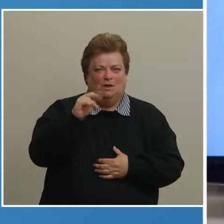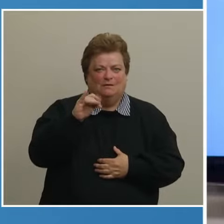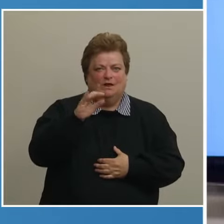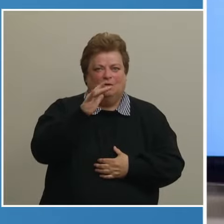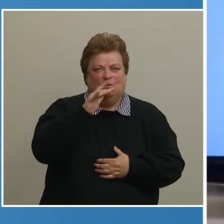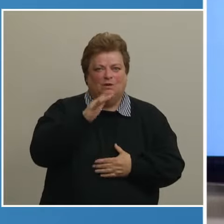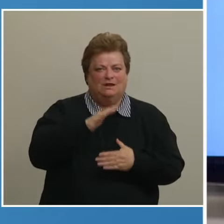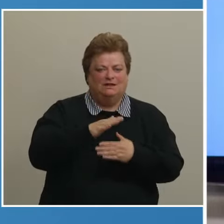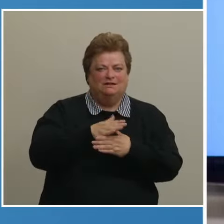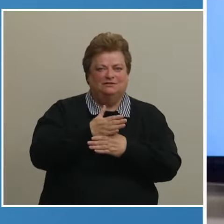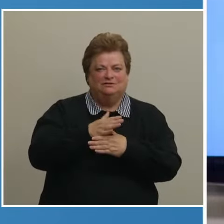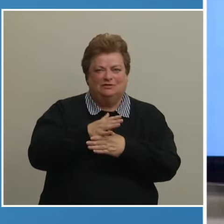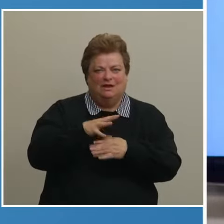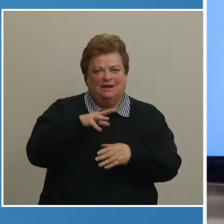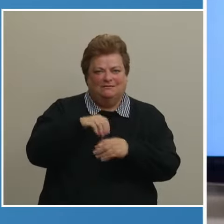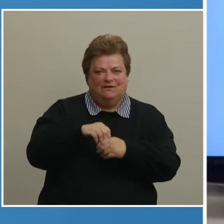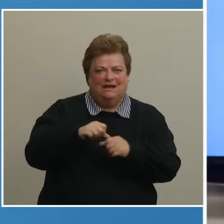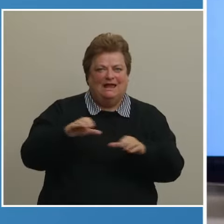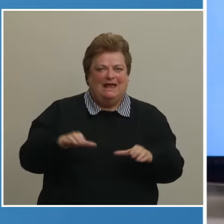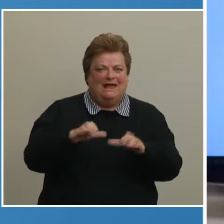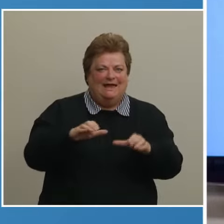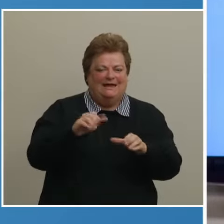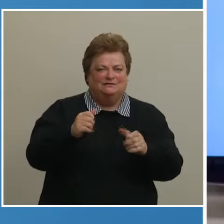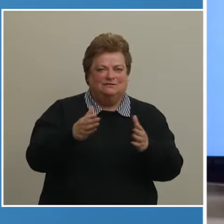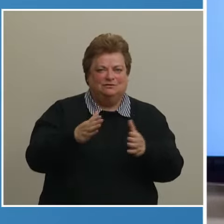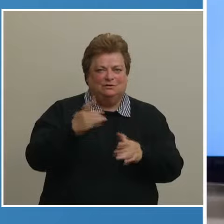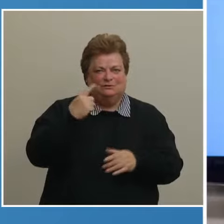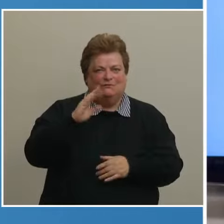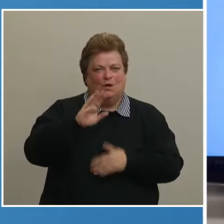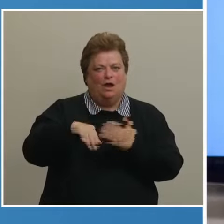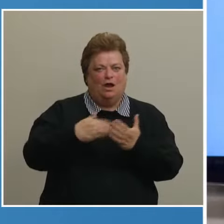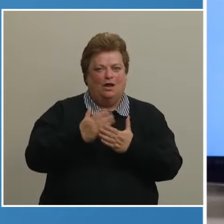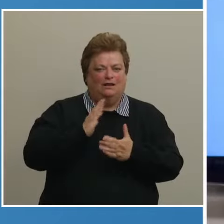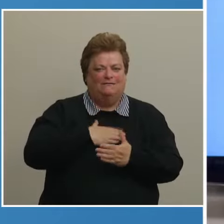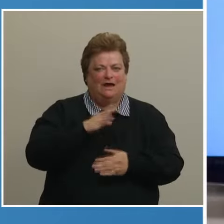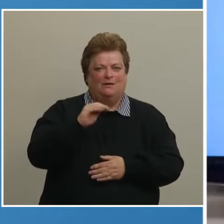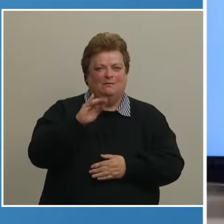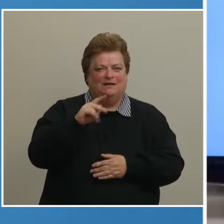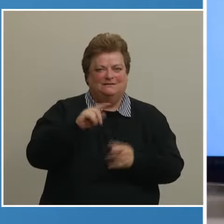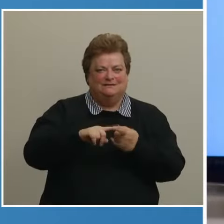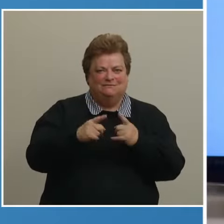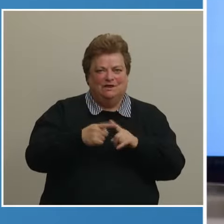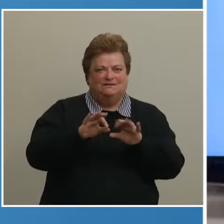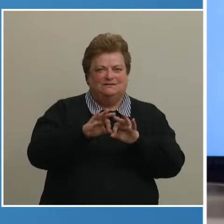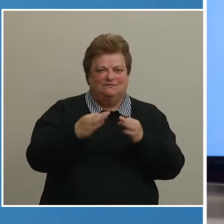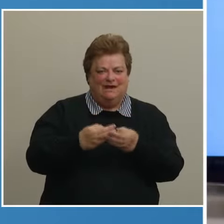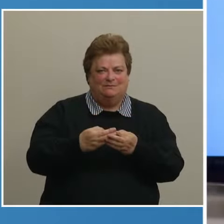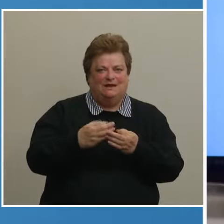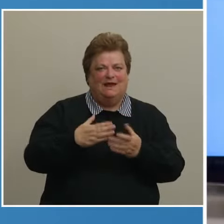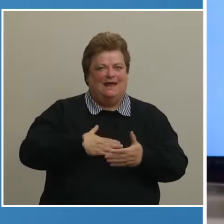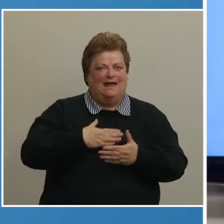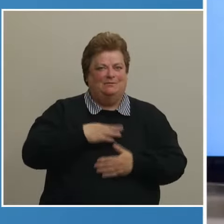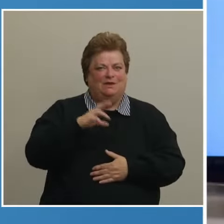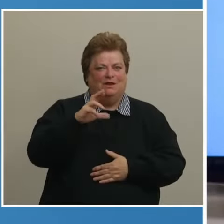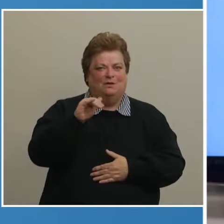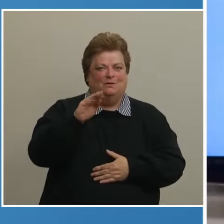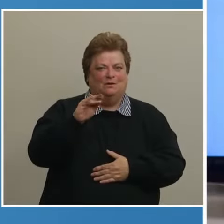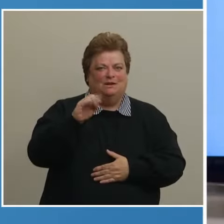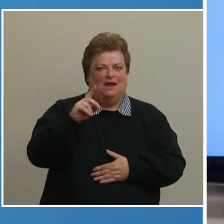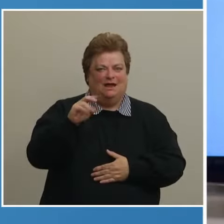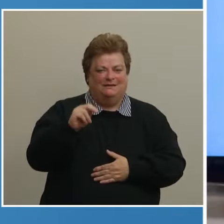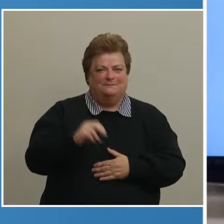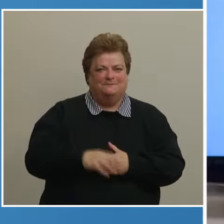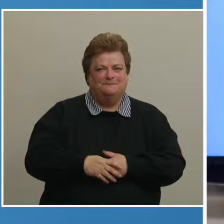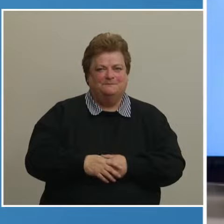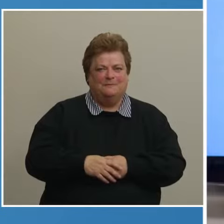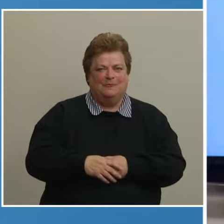engage in acts of service. So to our Muslim friends, family members, and neighbors, I wish you a happy Ramadan or Ramadan Mubarak.